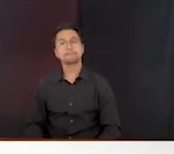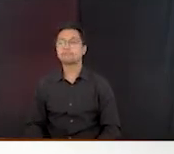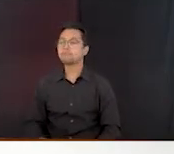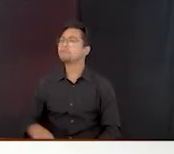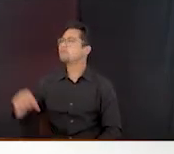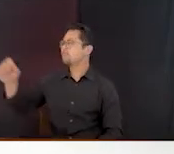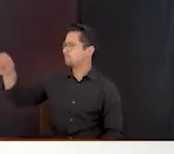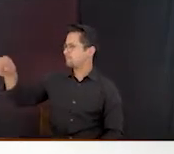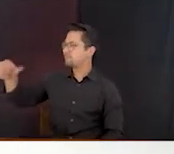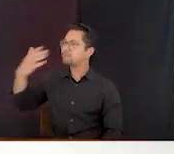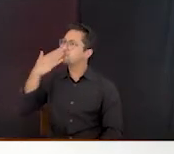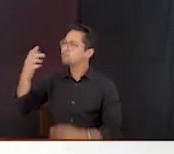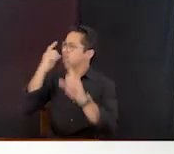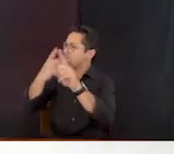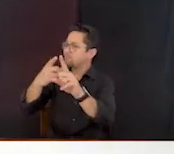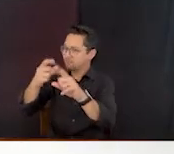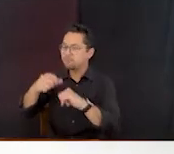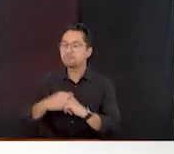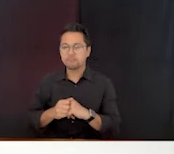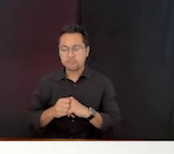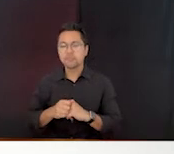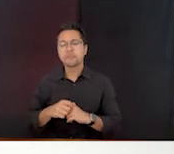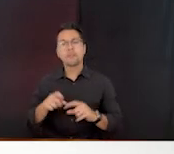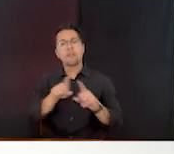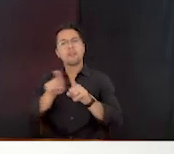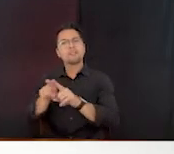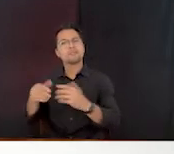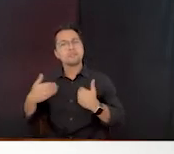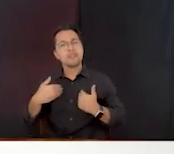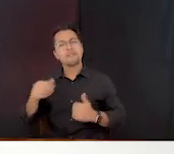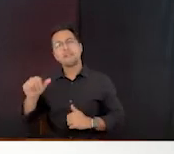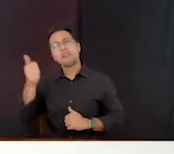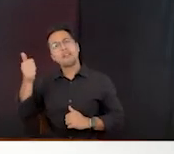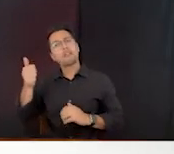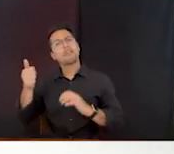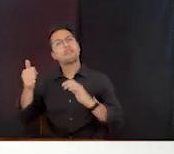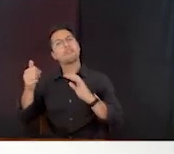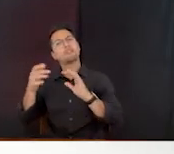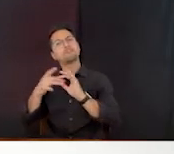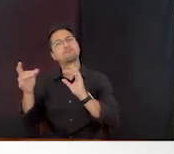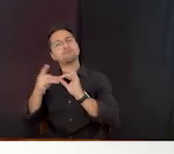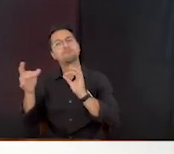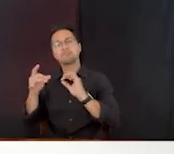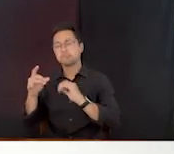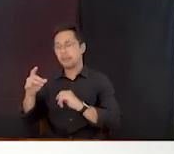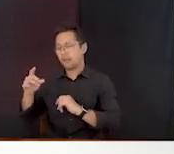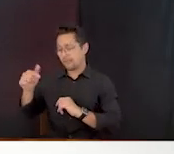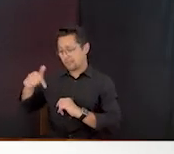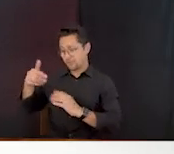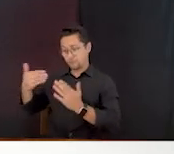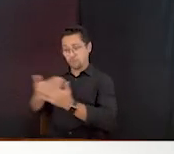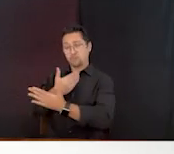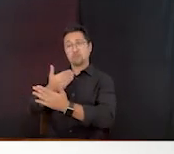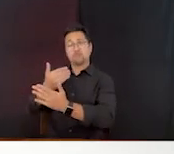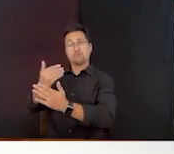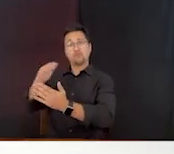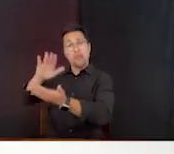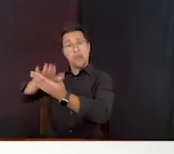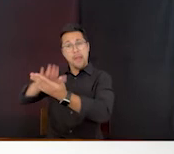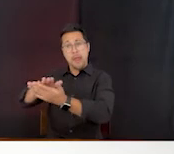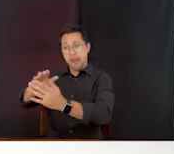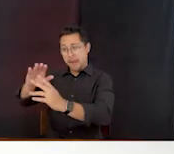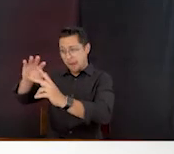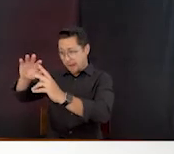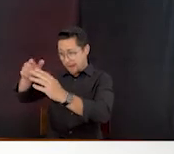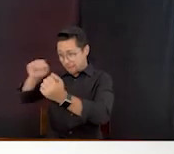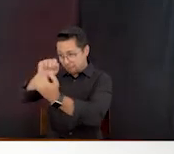Yeah, that's a great point. We've also had other presentations about how being in this new academic format also